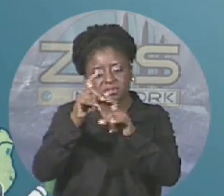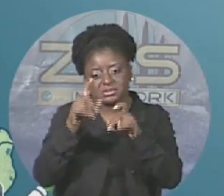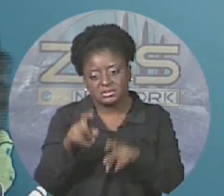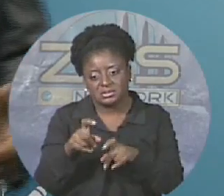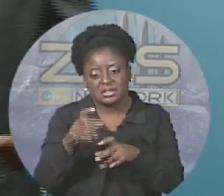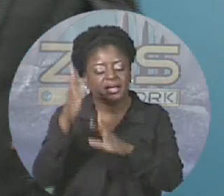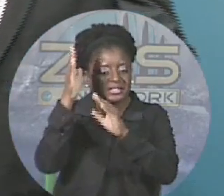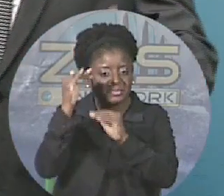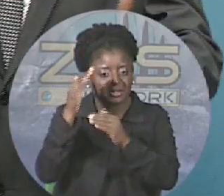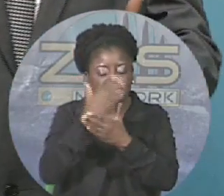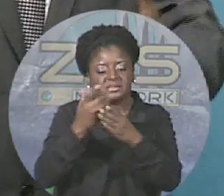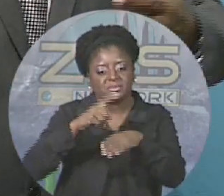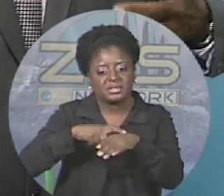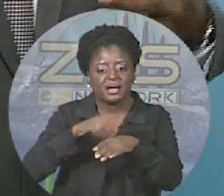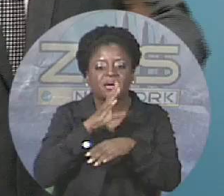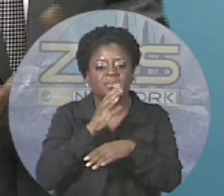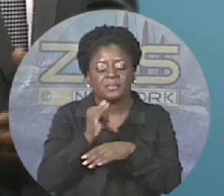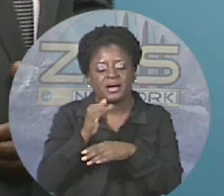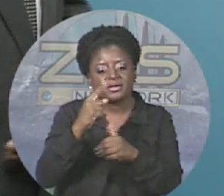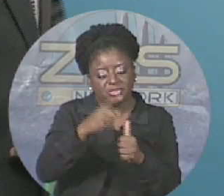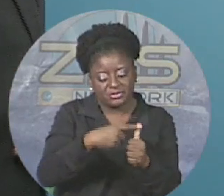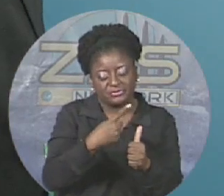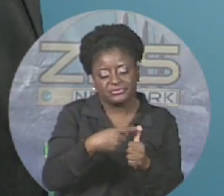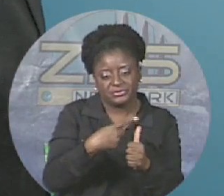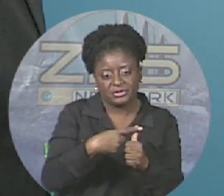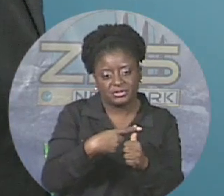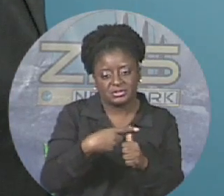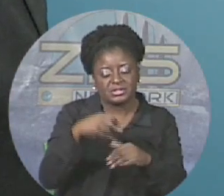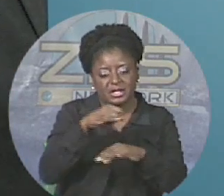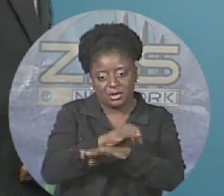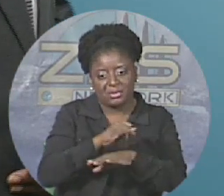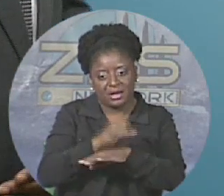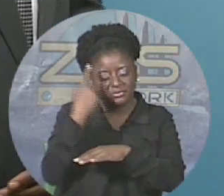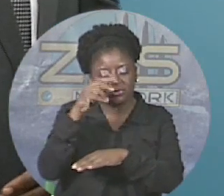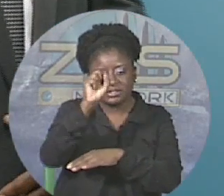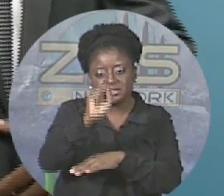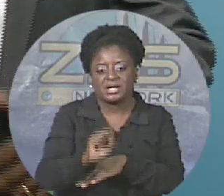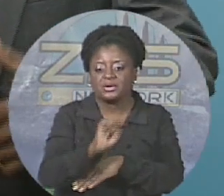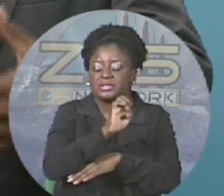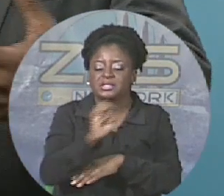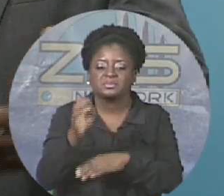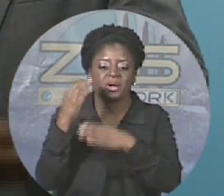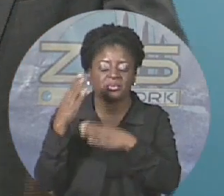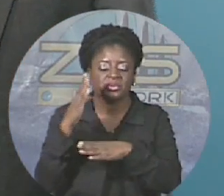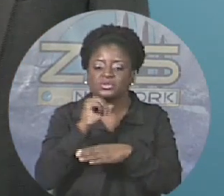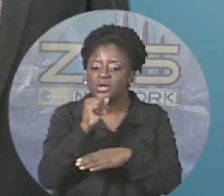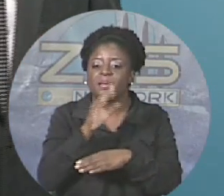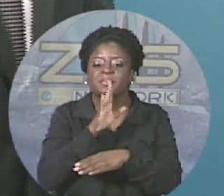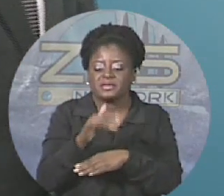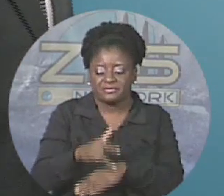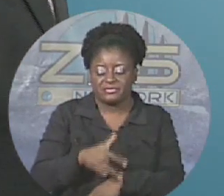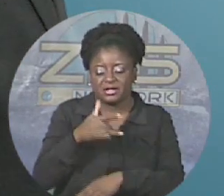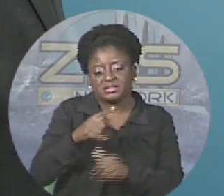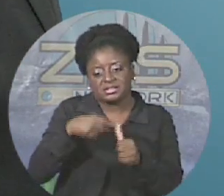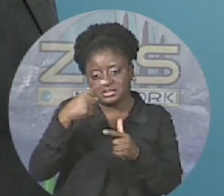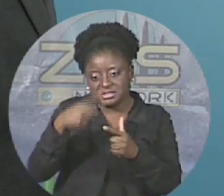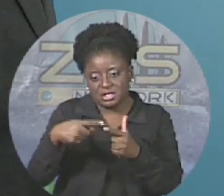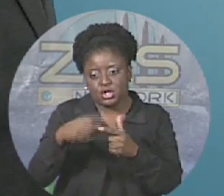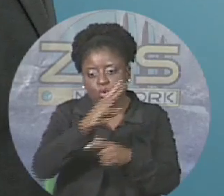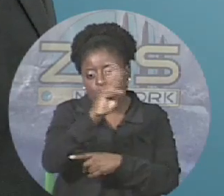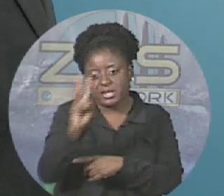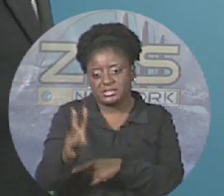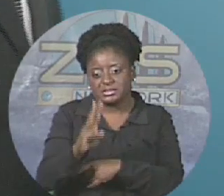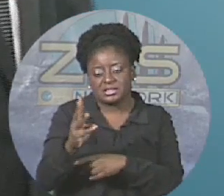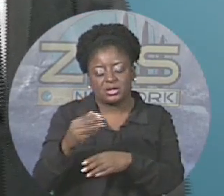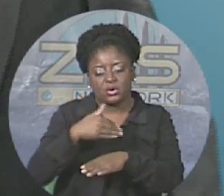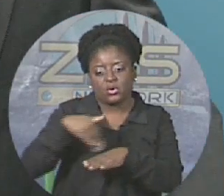is expected sometime by, well, the initial impact for the southeast Bahamas will not be felt until Wednesday, but over the course